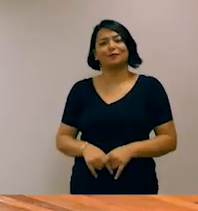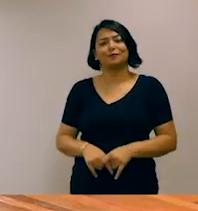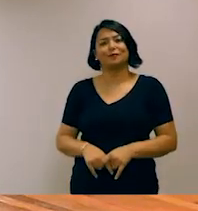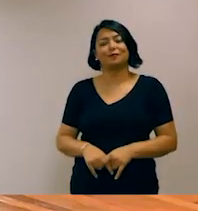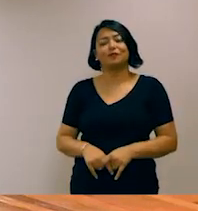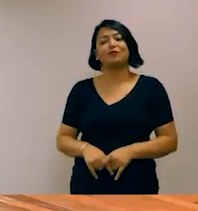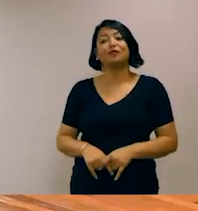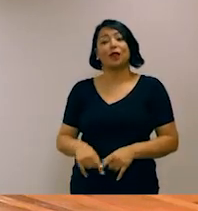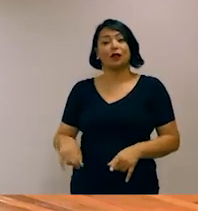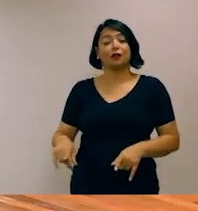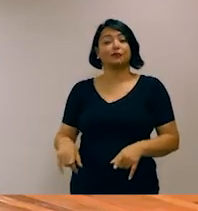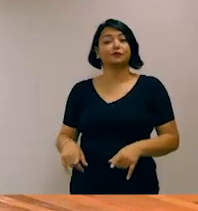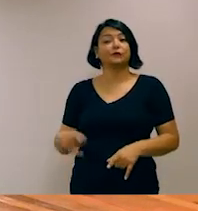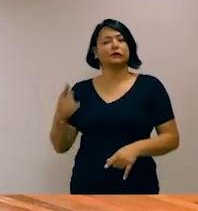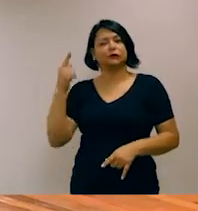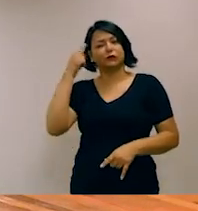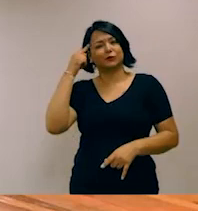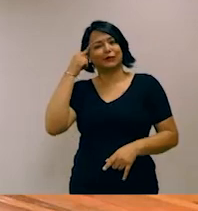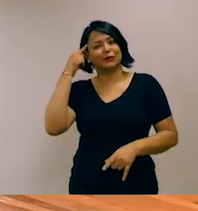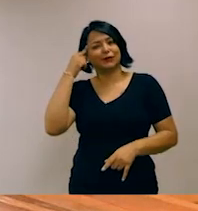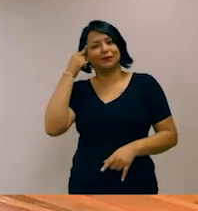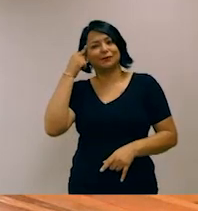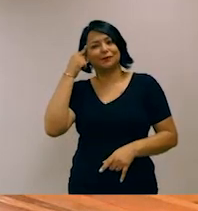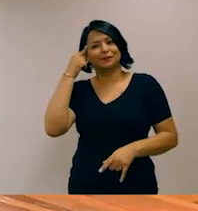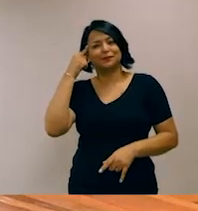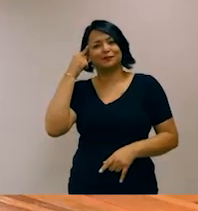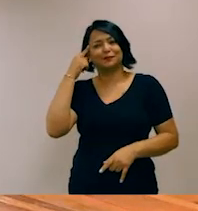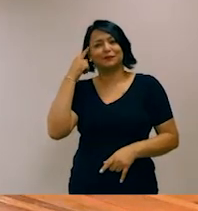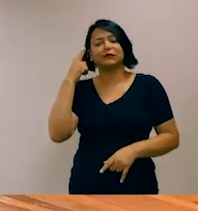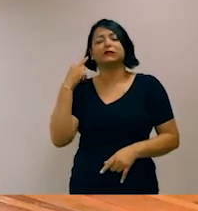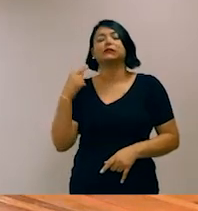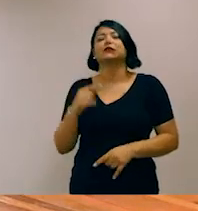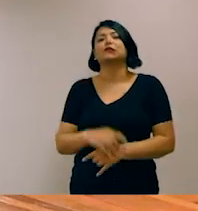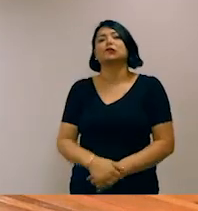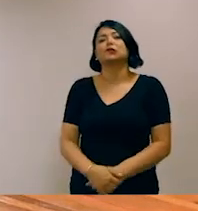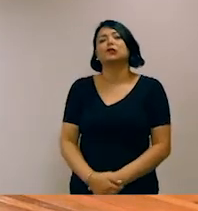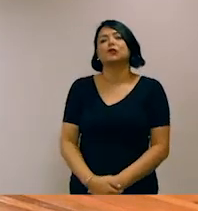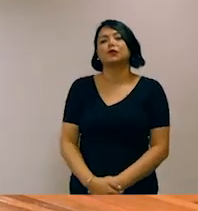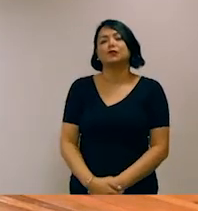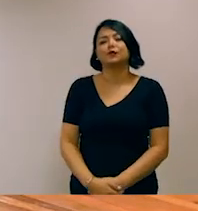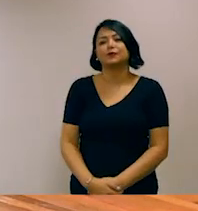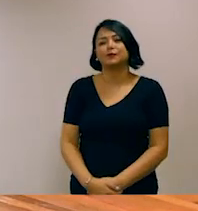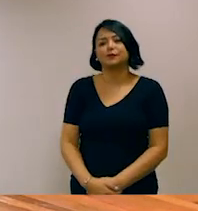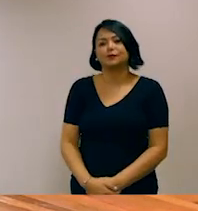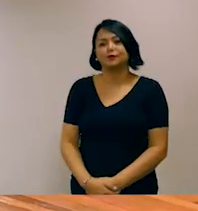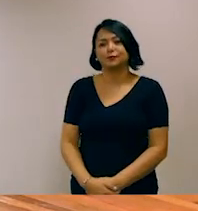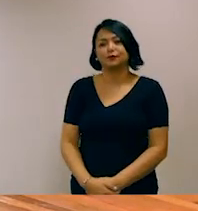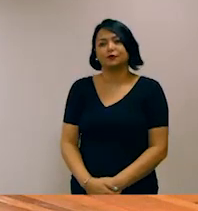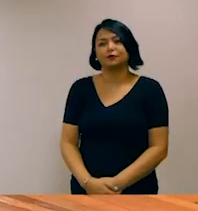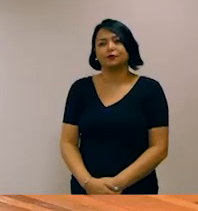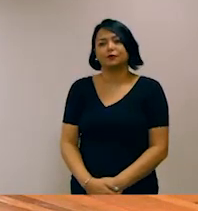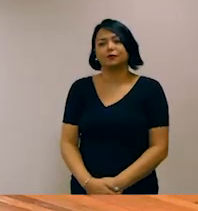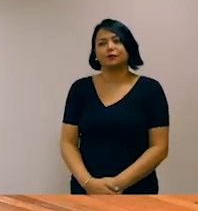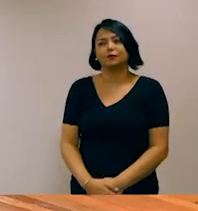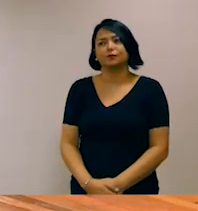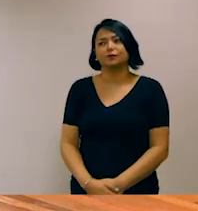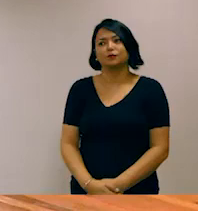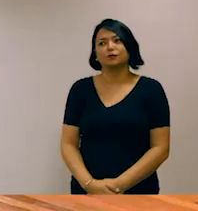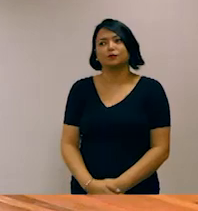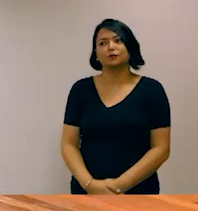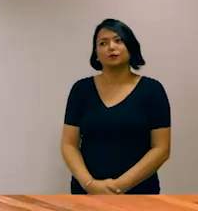needs. And so this also gave us an idea, a bright idea at that moment.